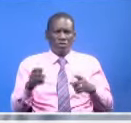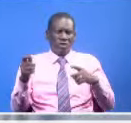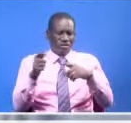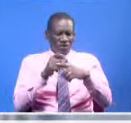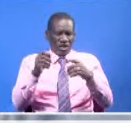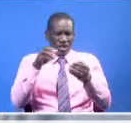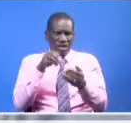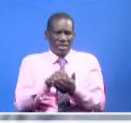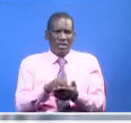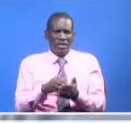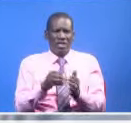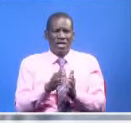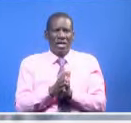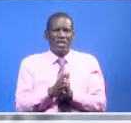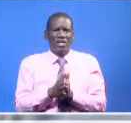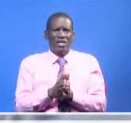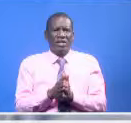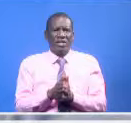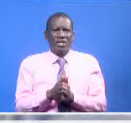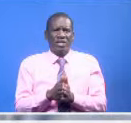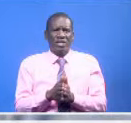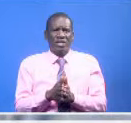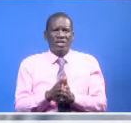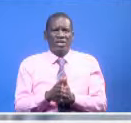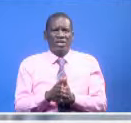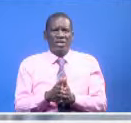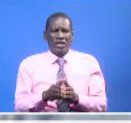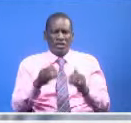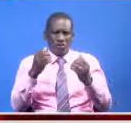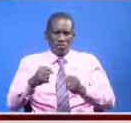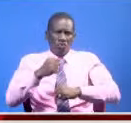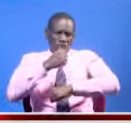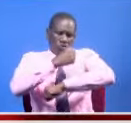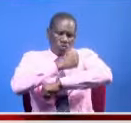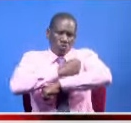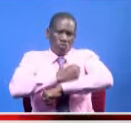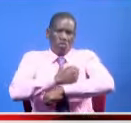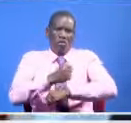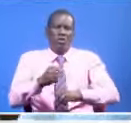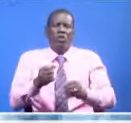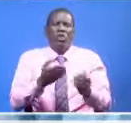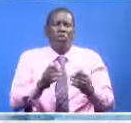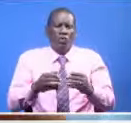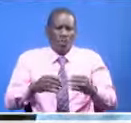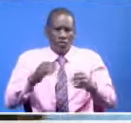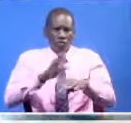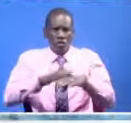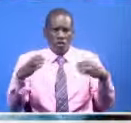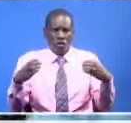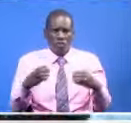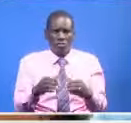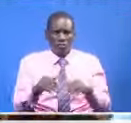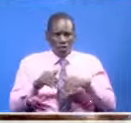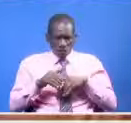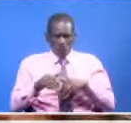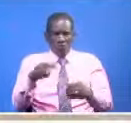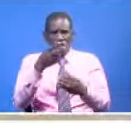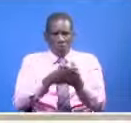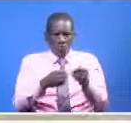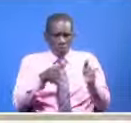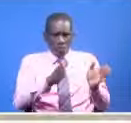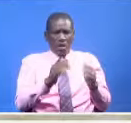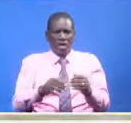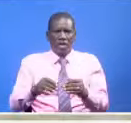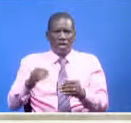huku shule ya kambi yetu ya St. Francis Kimuron, kumekuwa tunatrain poa. We are pursuing both ends,